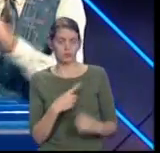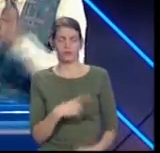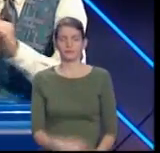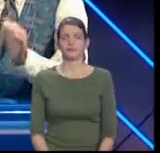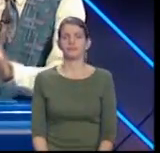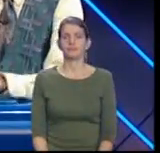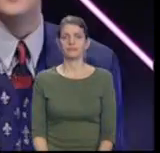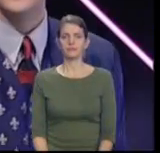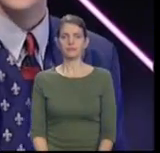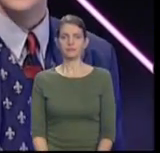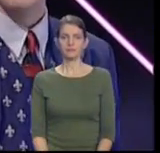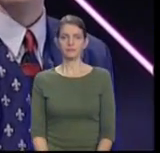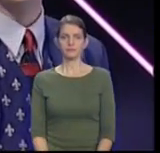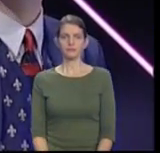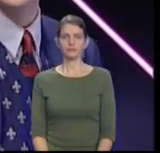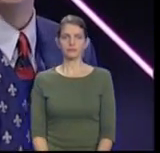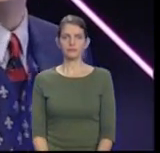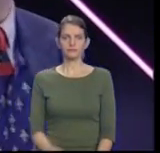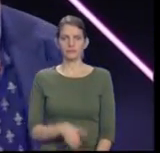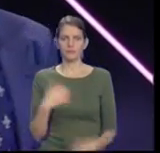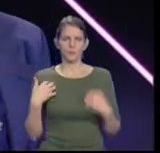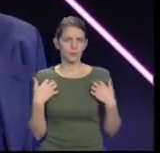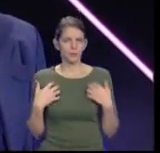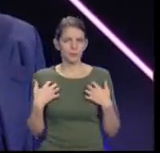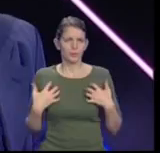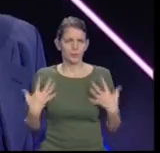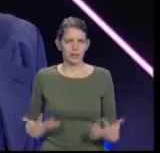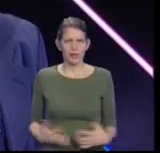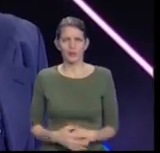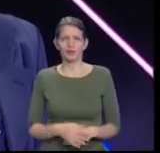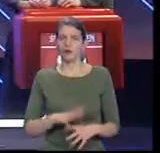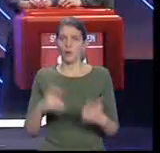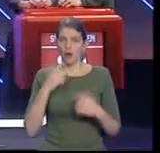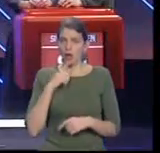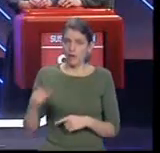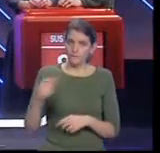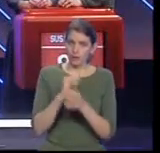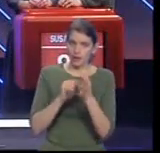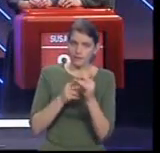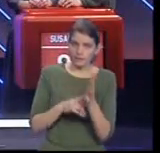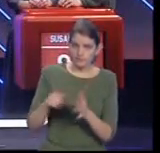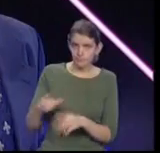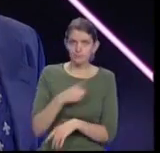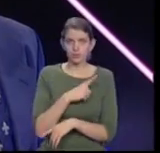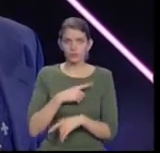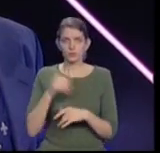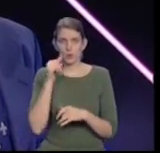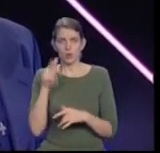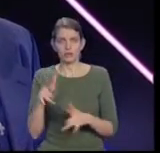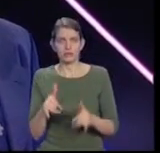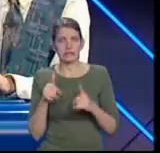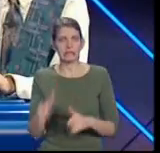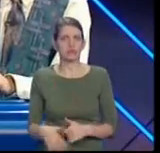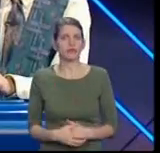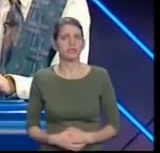The maximum. This game is almost too exciting for words now. Don't laugh, Gavin, I'm being